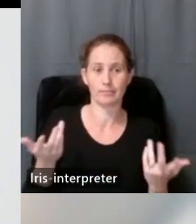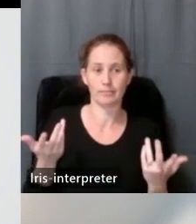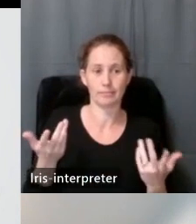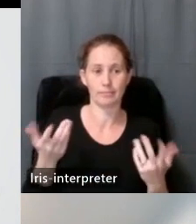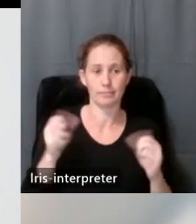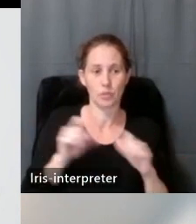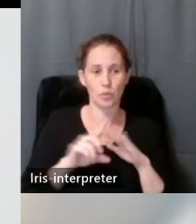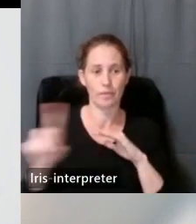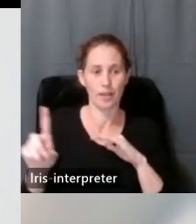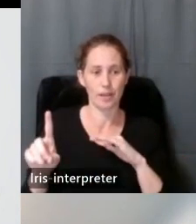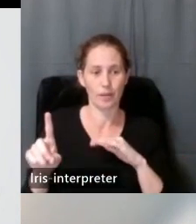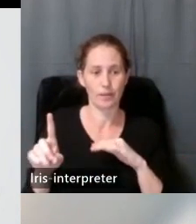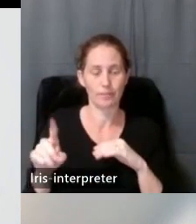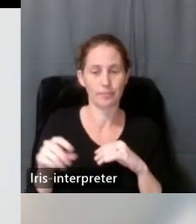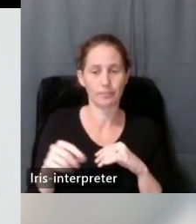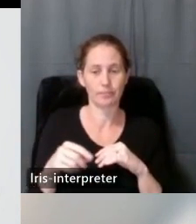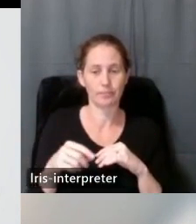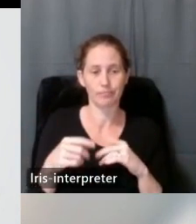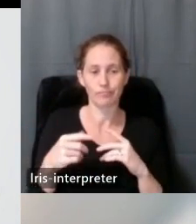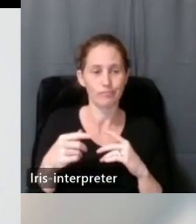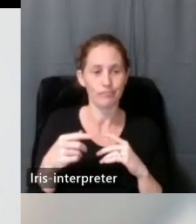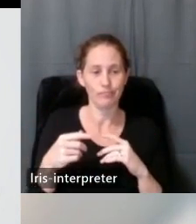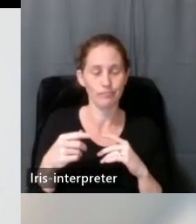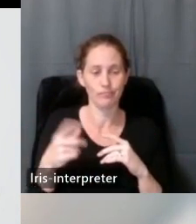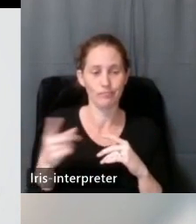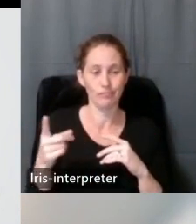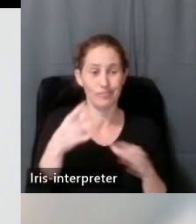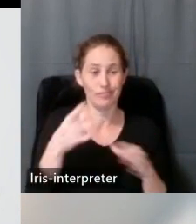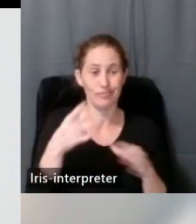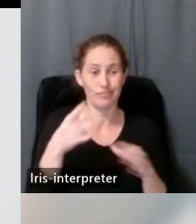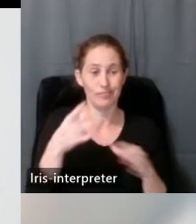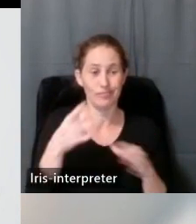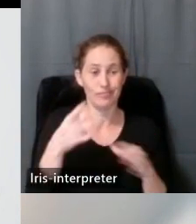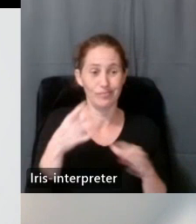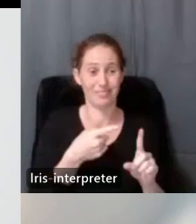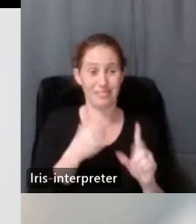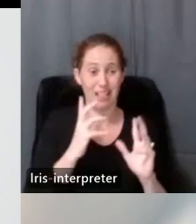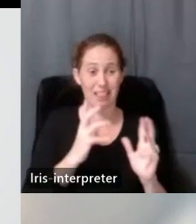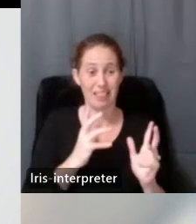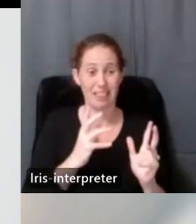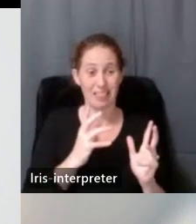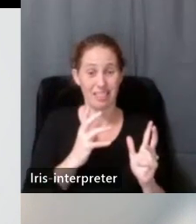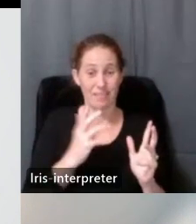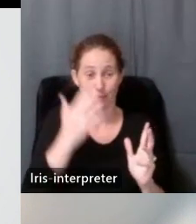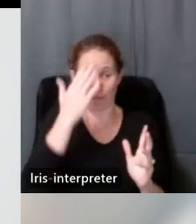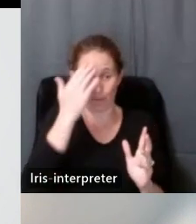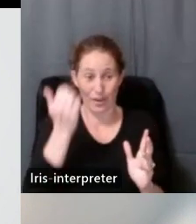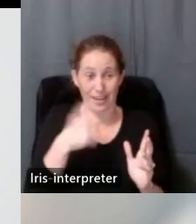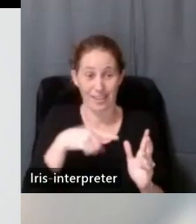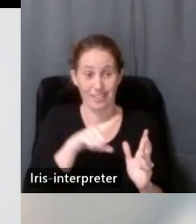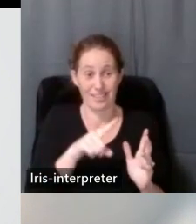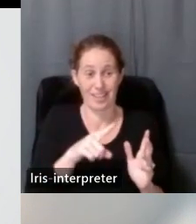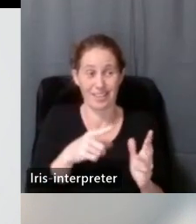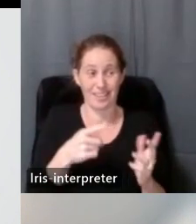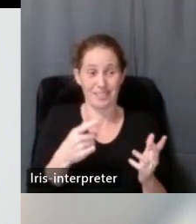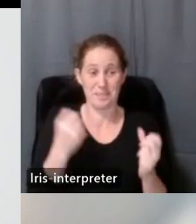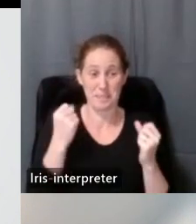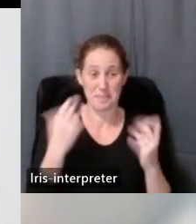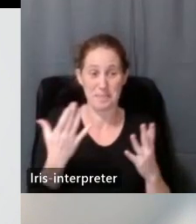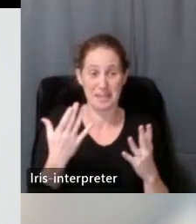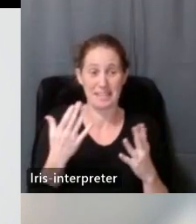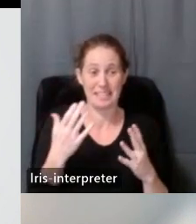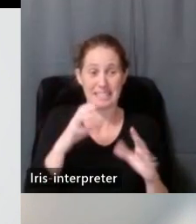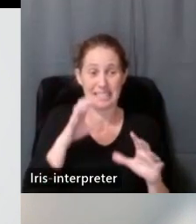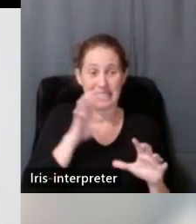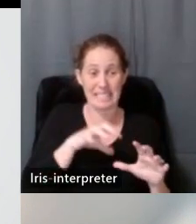to evacuate. And the court said that, leaving aside the fact that there are many